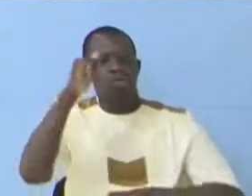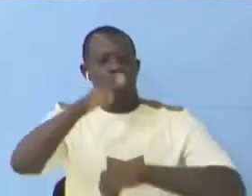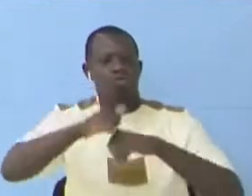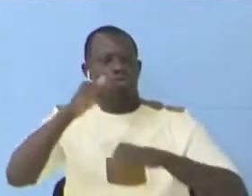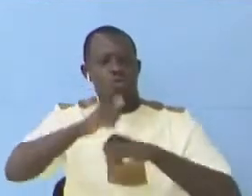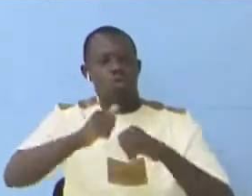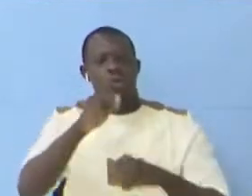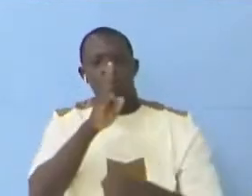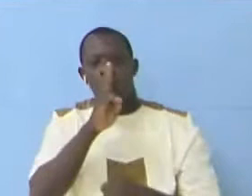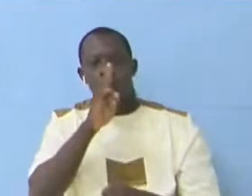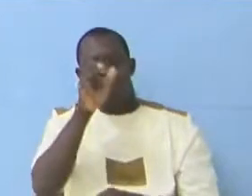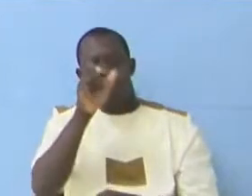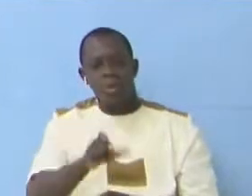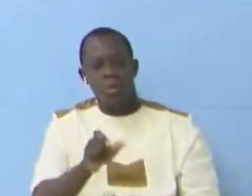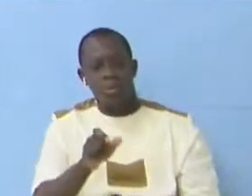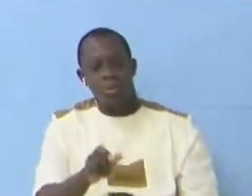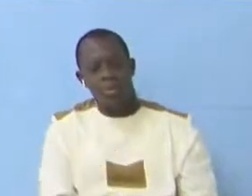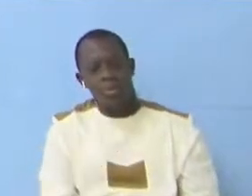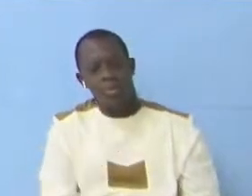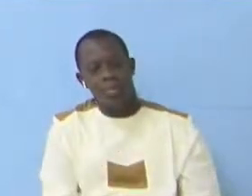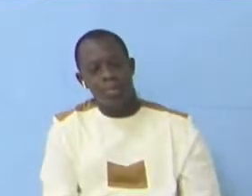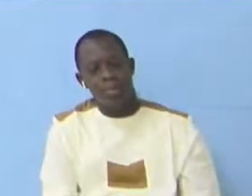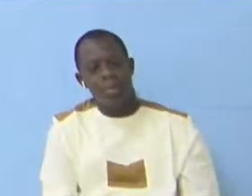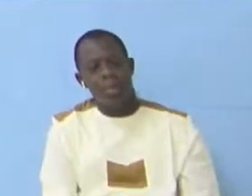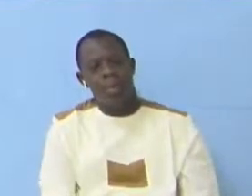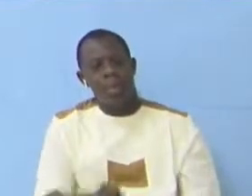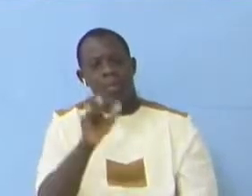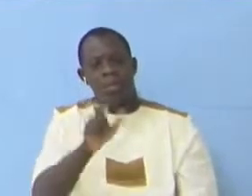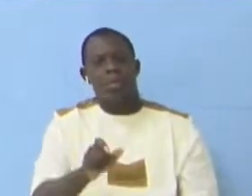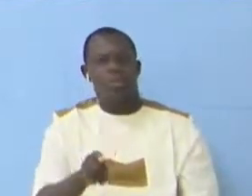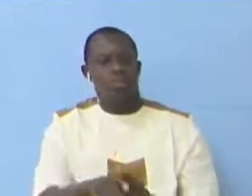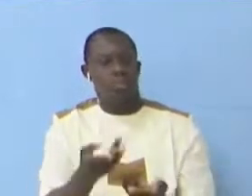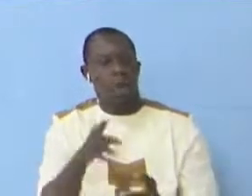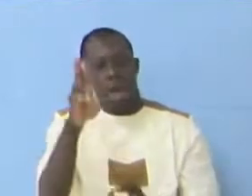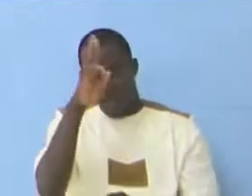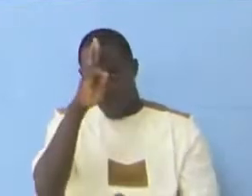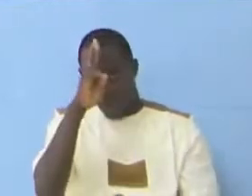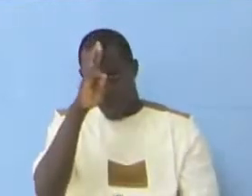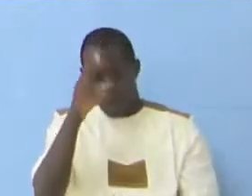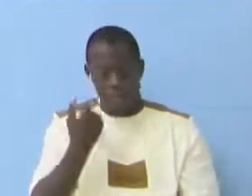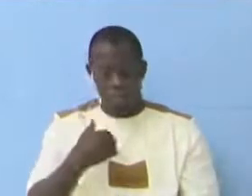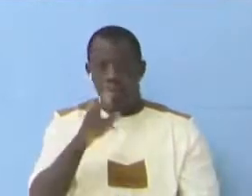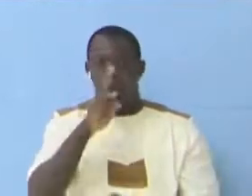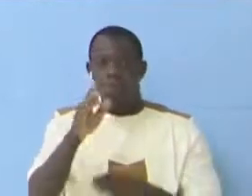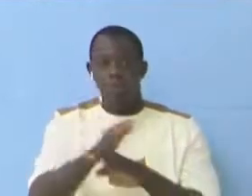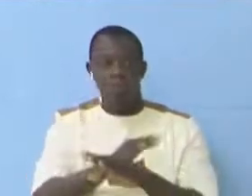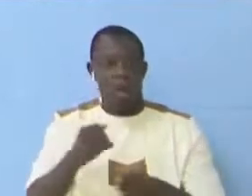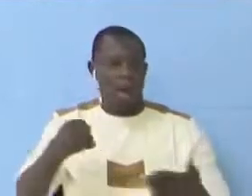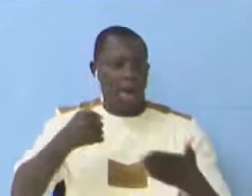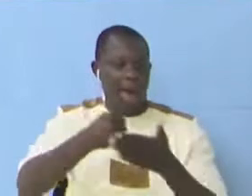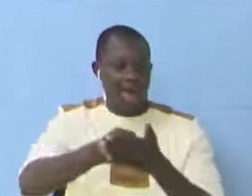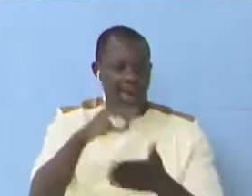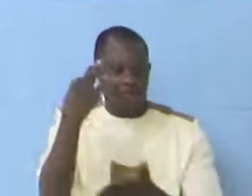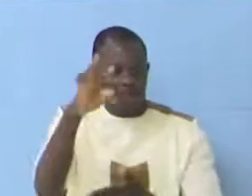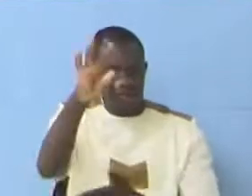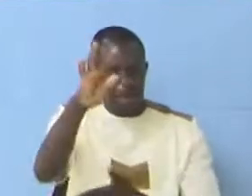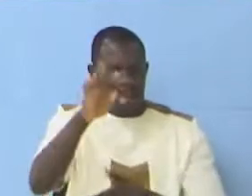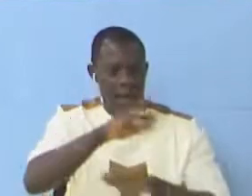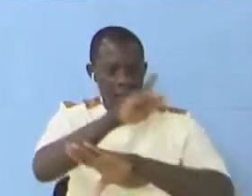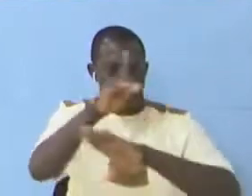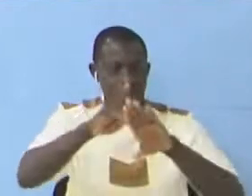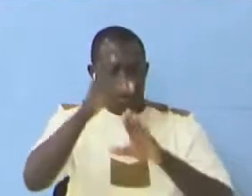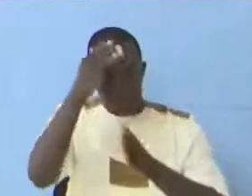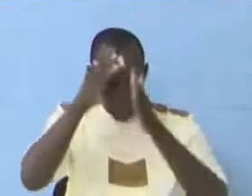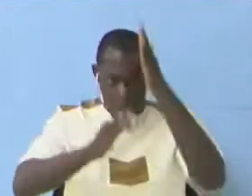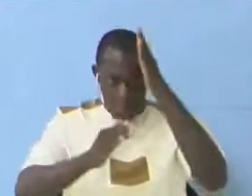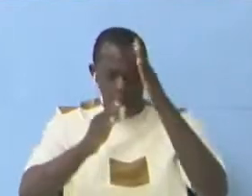of the culprits, the rebels, the attackers. dinañ waxtaanee nag songa ga nga xam ne moom